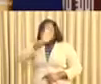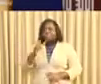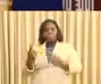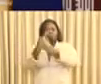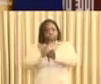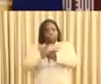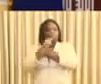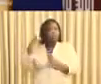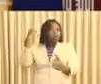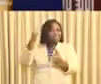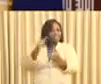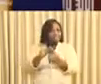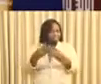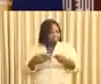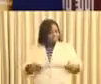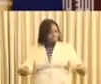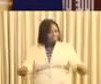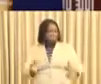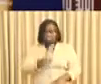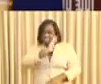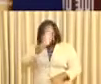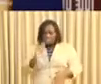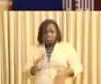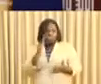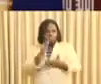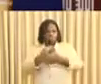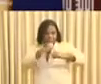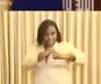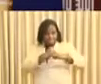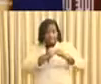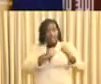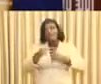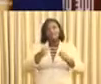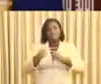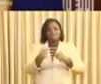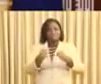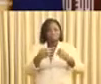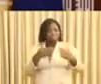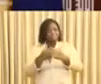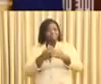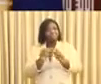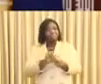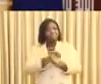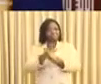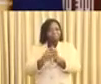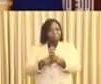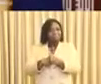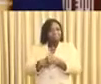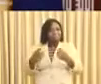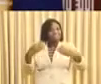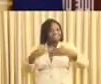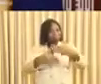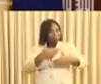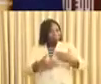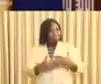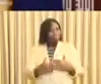guard down, as the fight against this virus has to progress. We will pursue vigorously